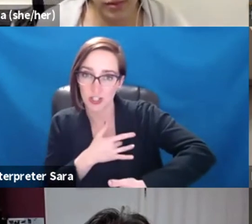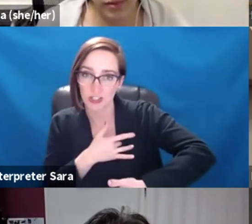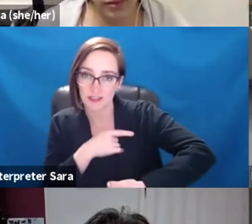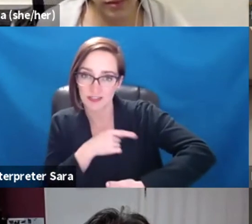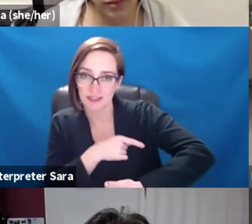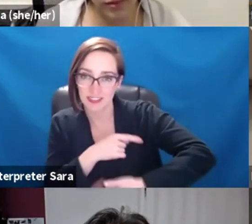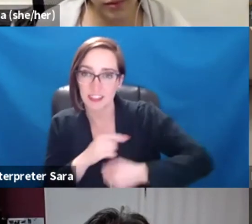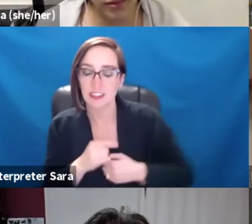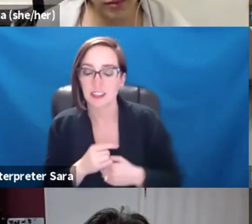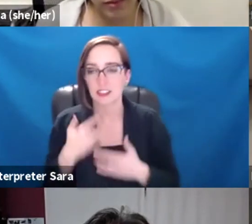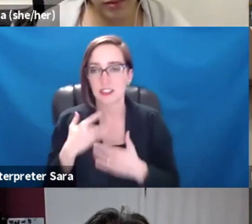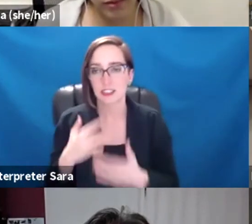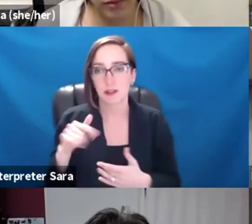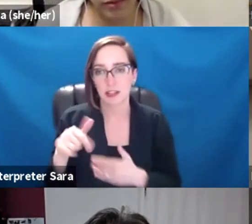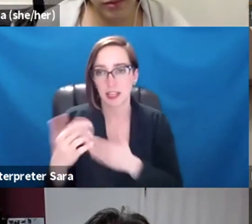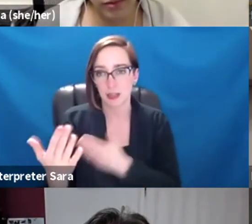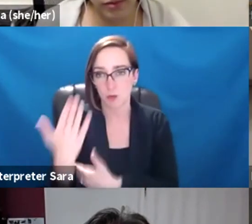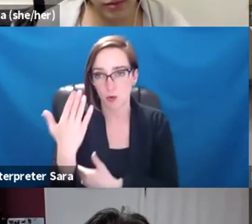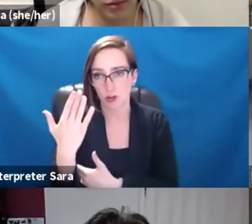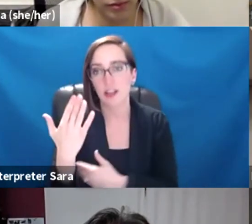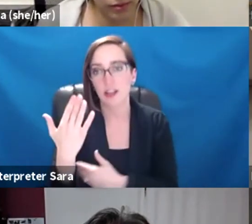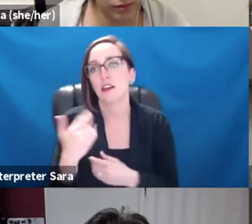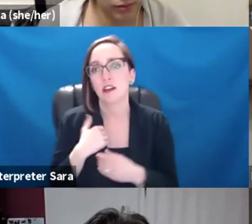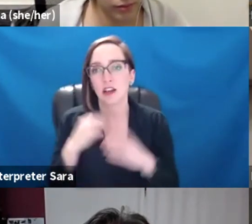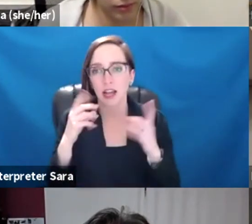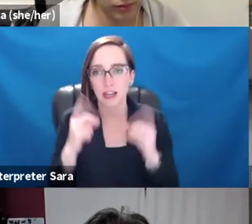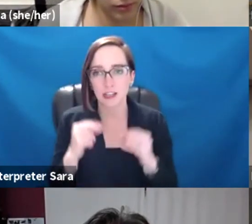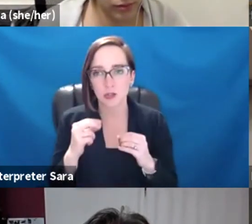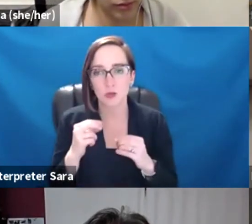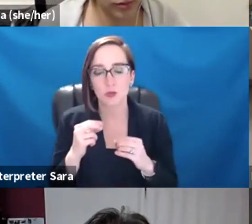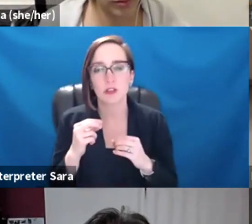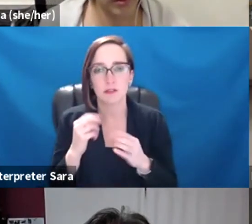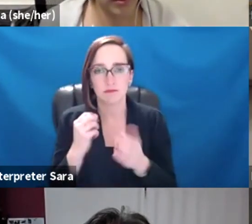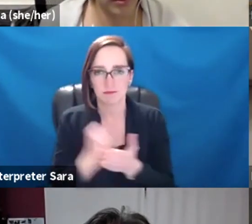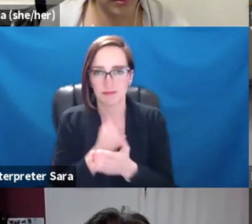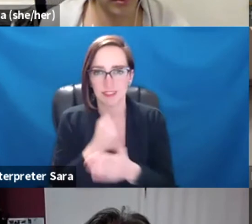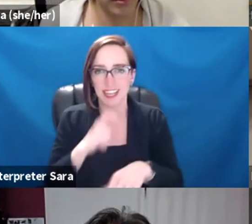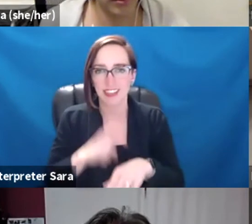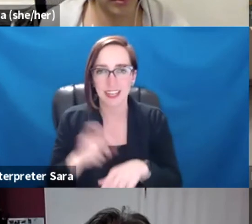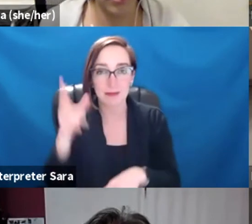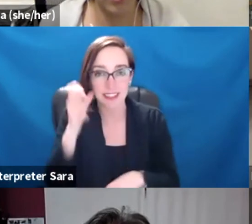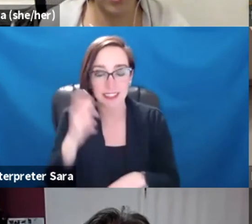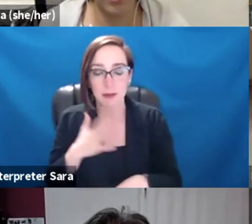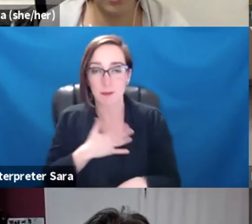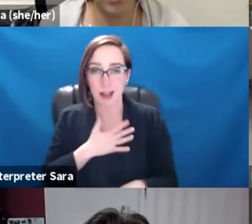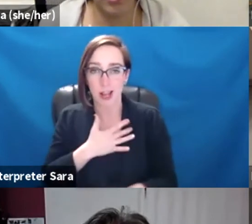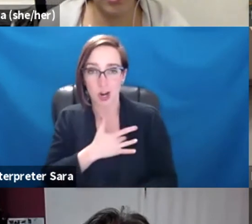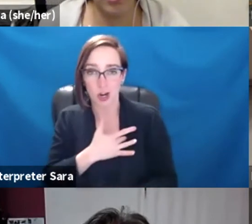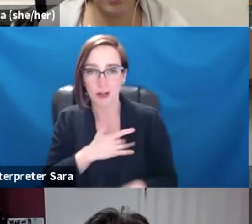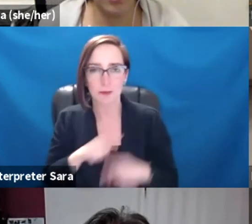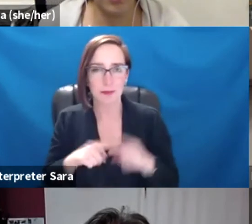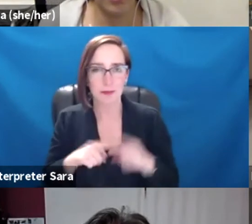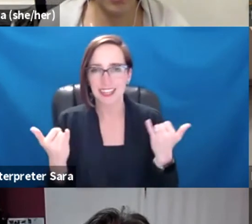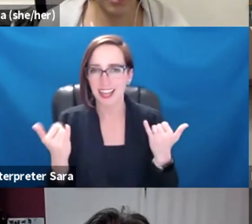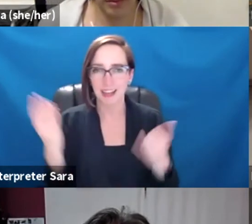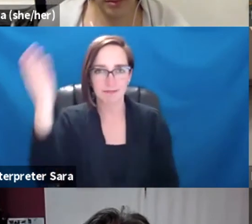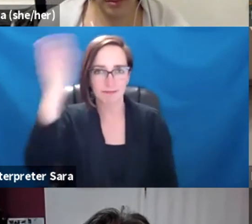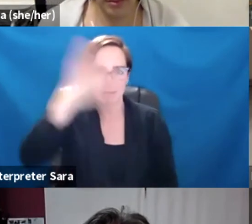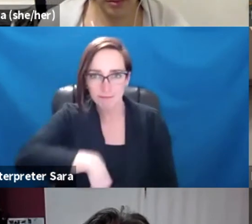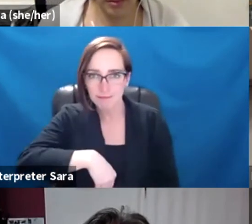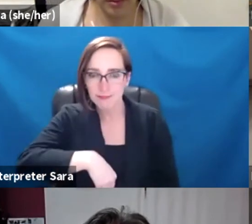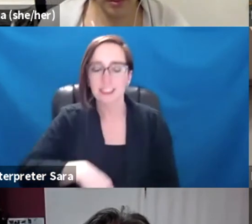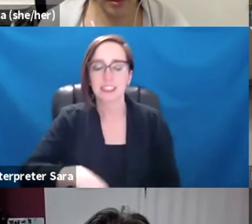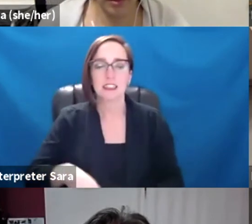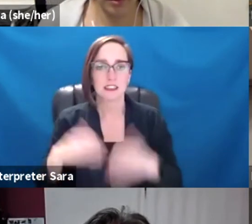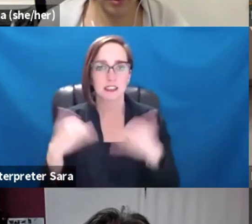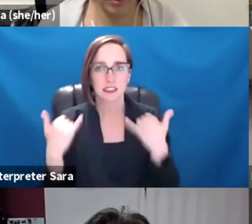in the morning, I do take a time to listen to my heartbeat, and I didn't do that today. And so this moment gave me an opportunity to